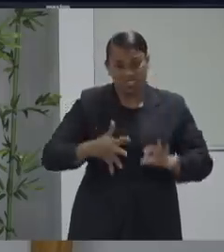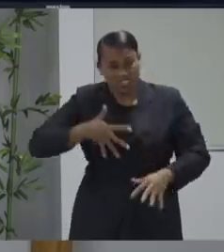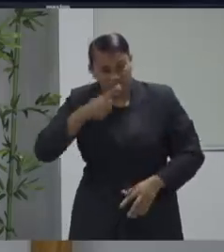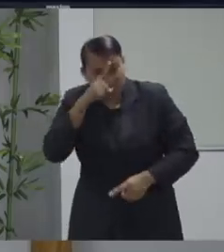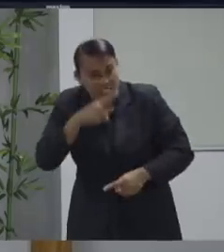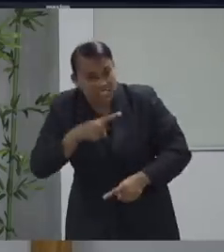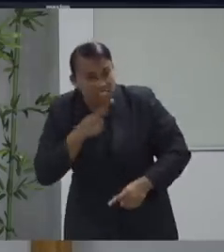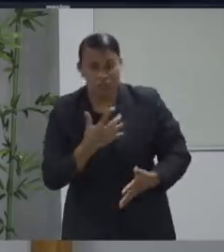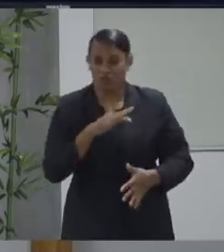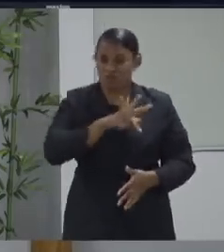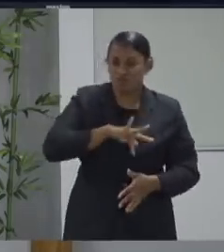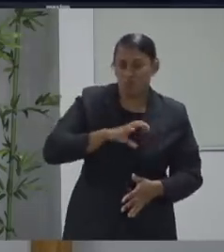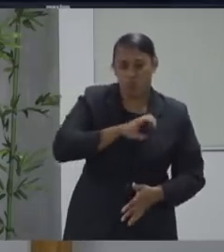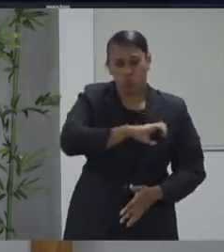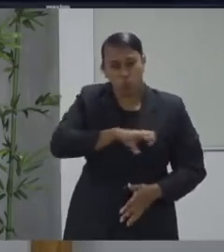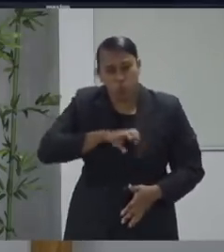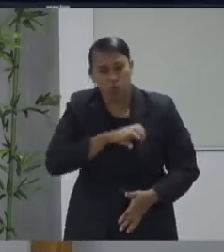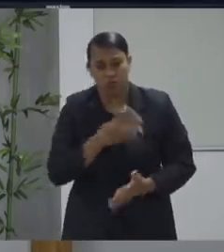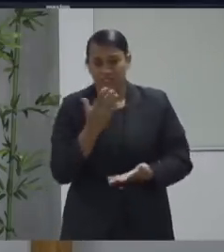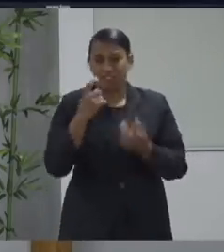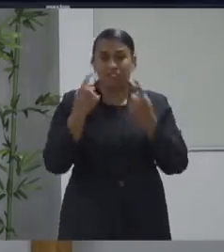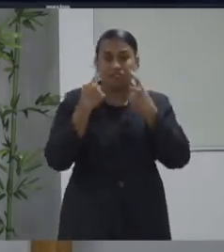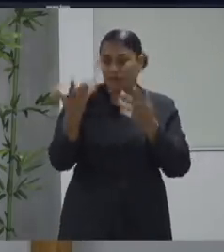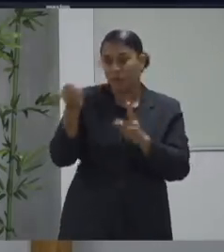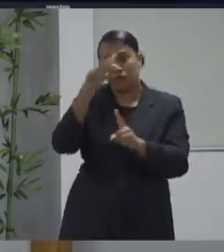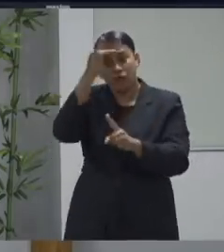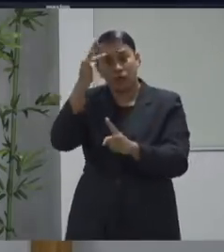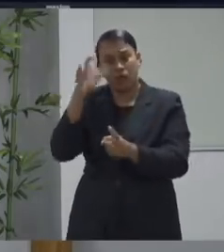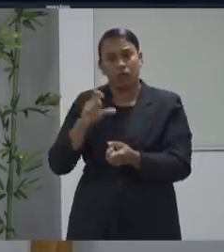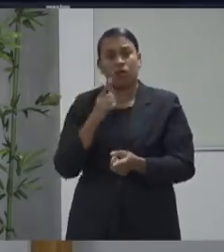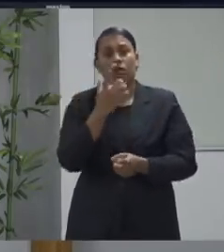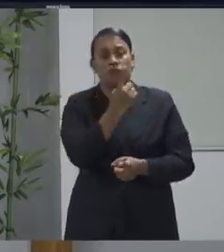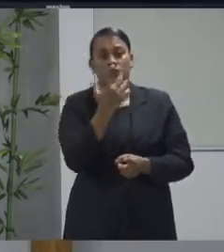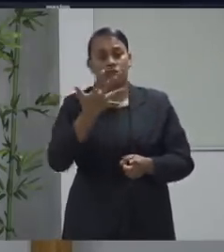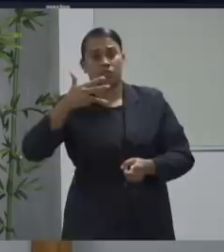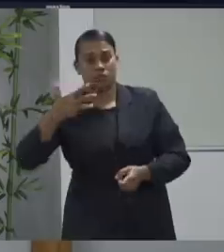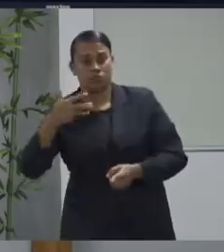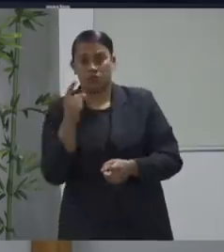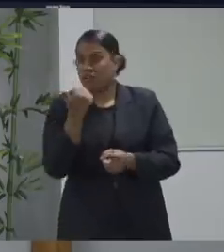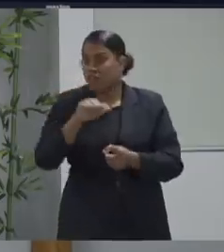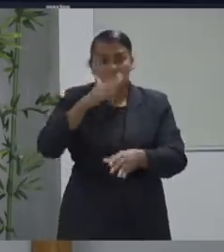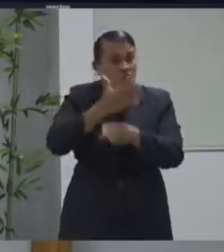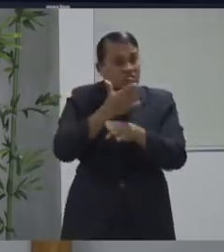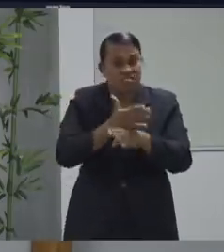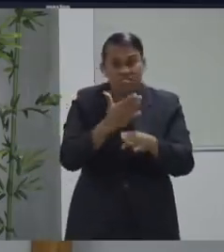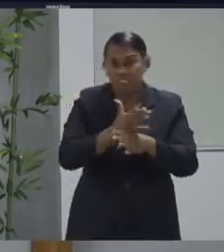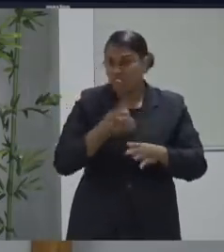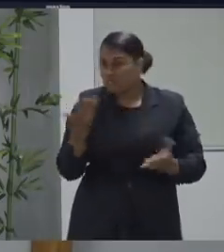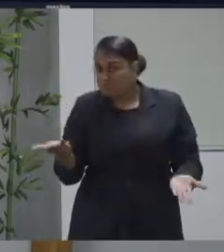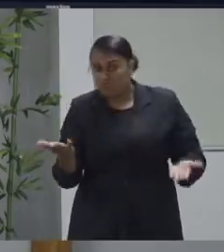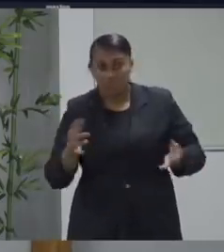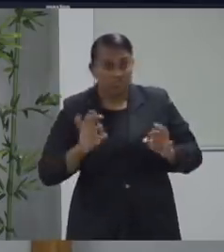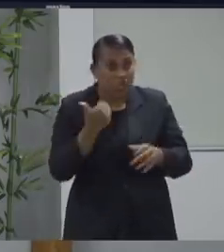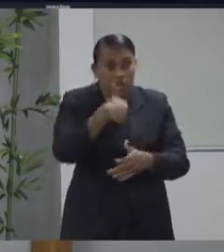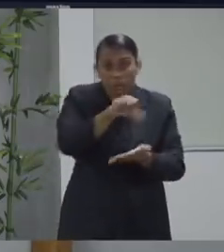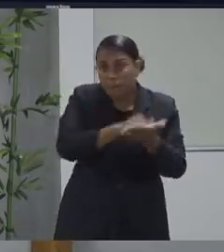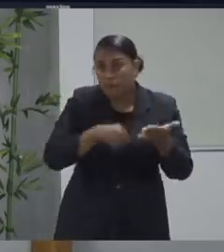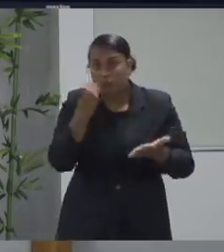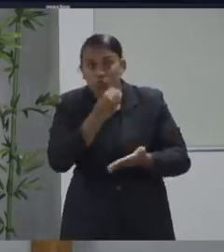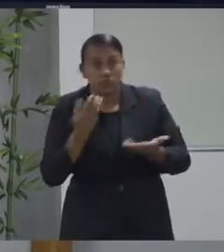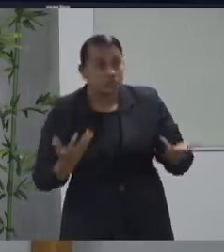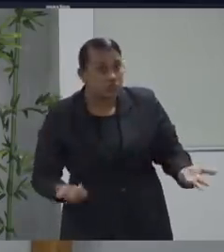fever clinic or call 158. If you're not going to work, buying food, getting